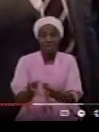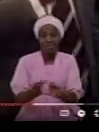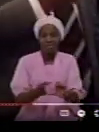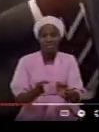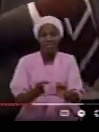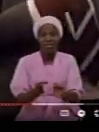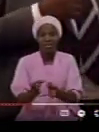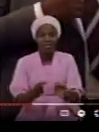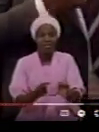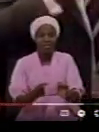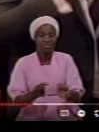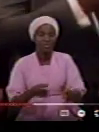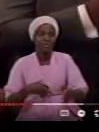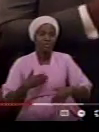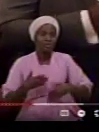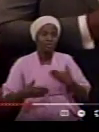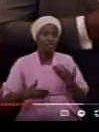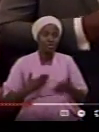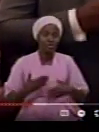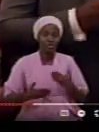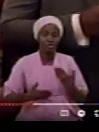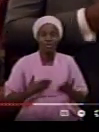Express happiness.